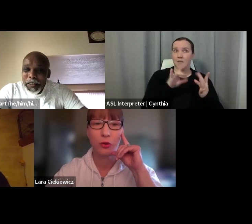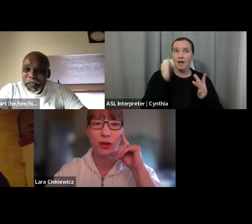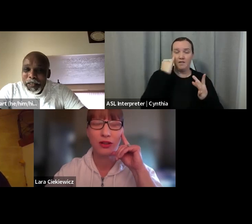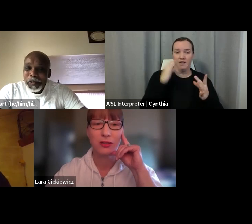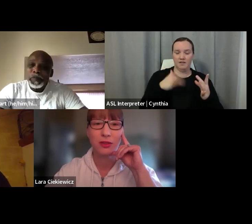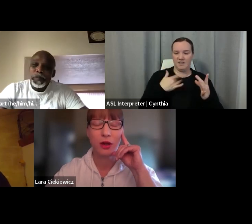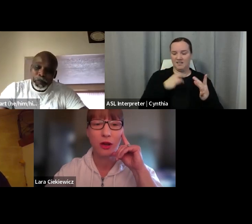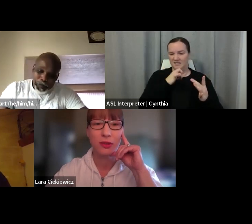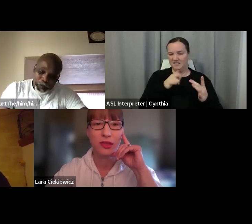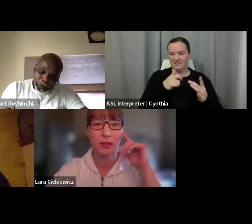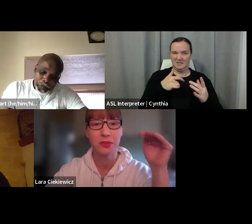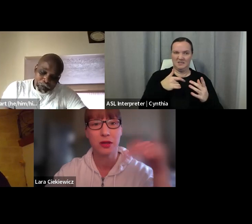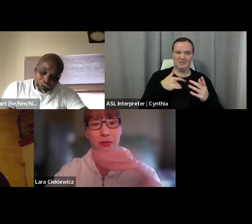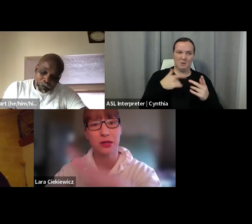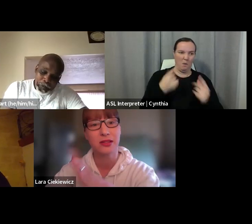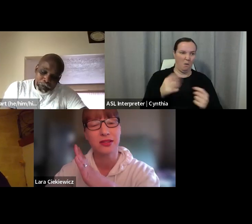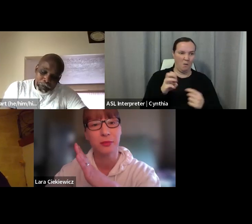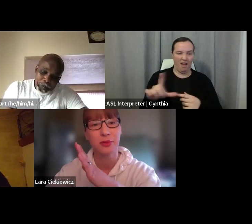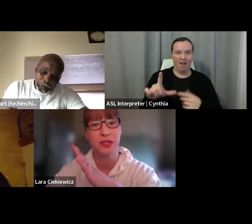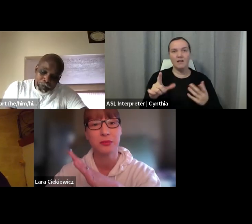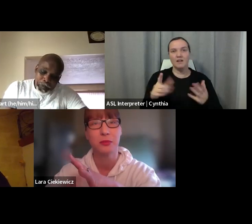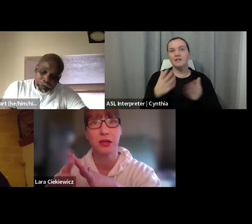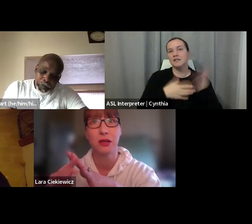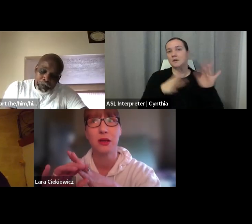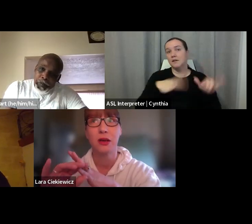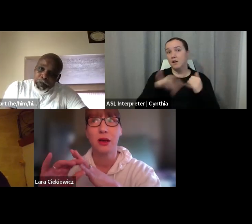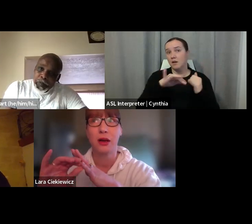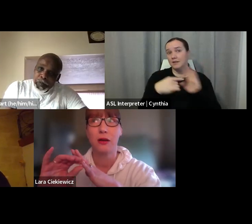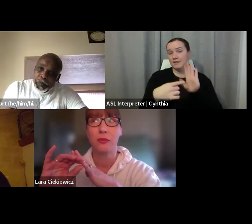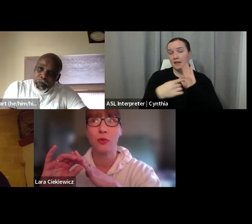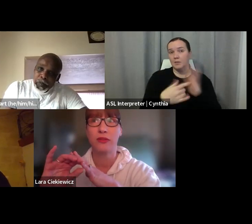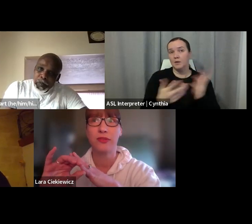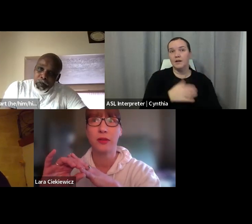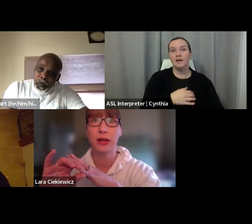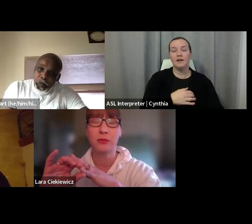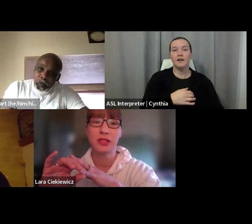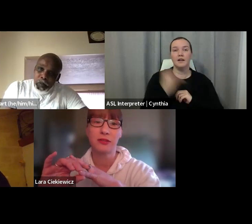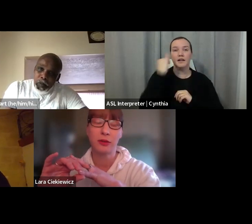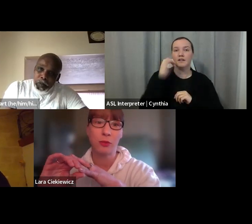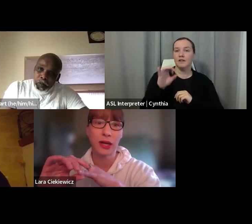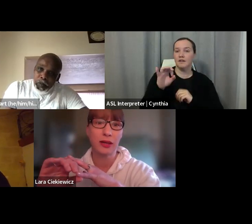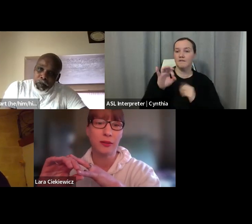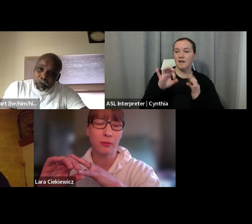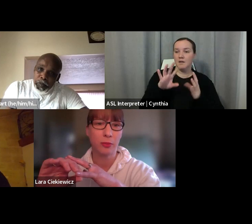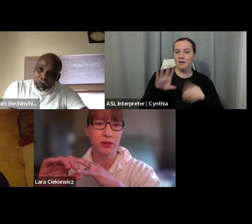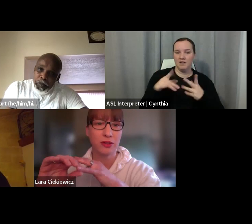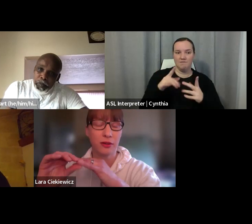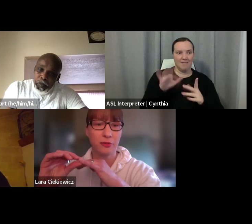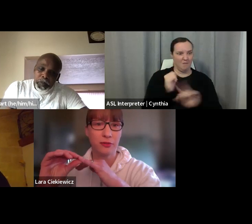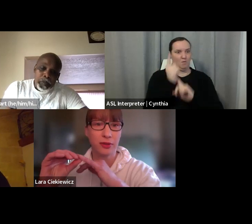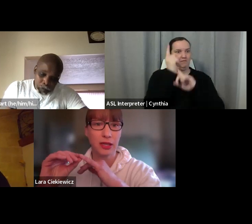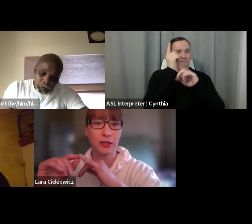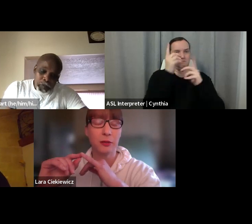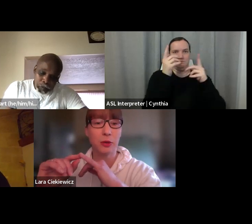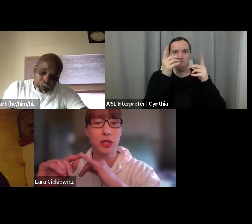go well, some of the common themes amongst examples seem to be when feedback was given right in the moment